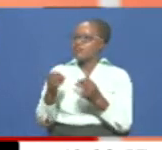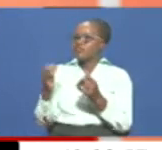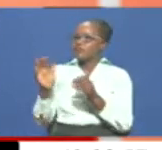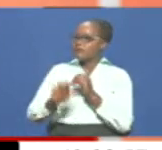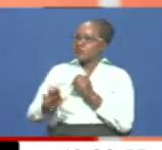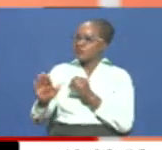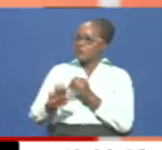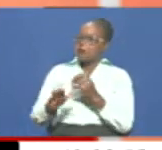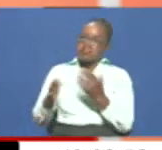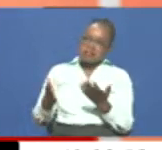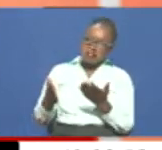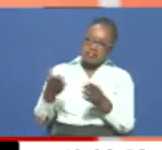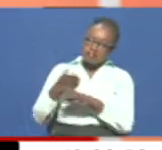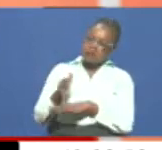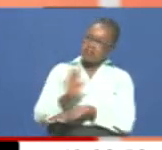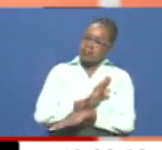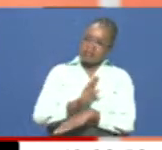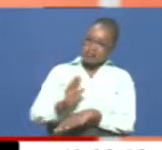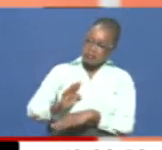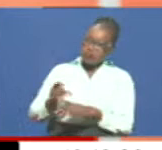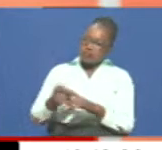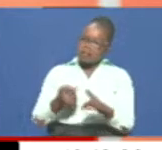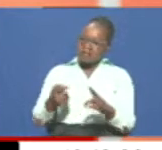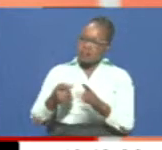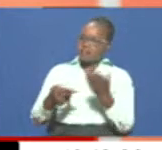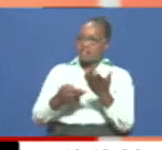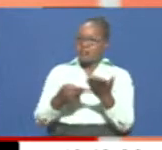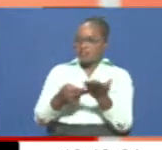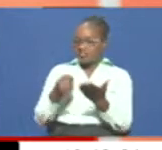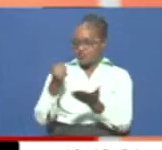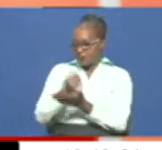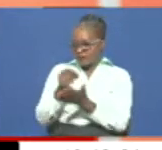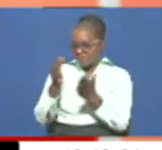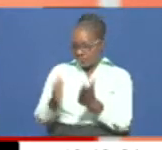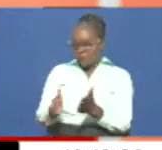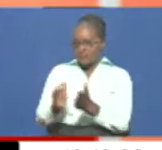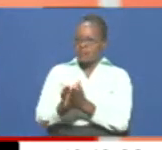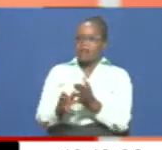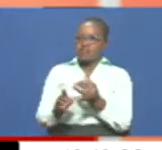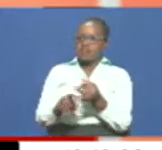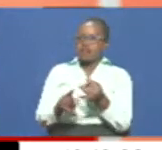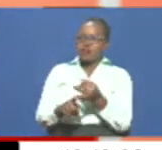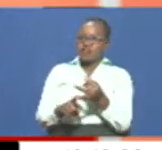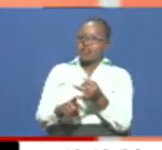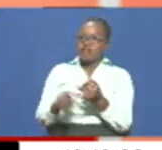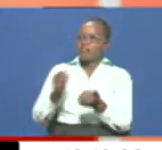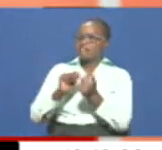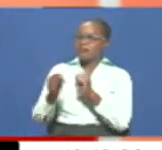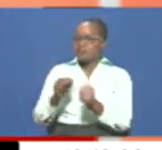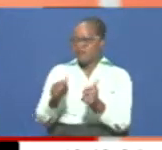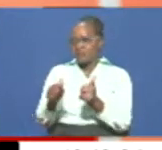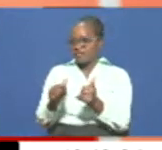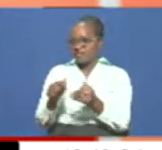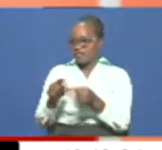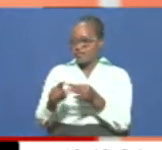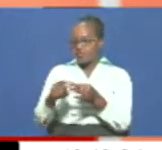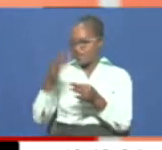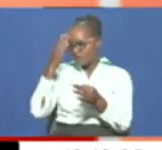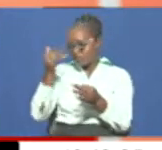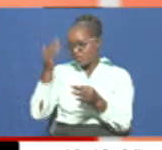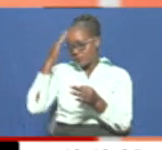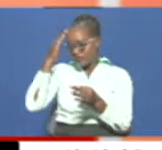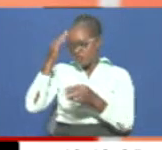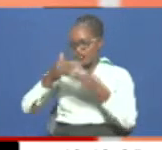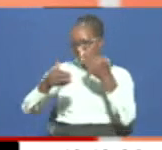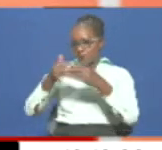of across board, mm-hmm. from the technical officials, from the coaches, administrators, because we know we need to build a